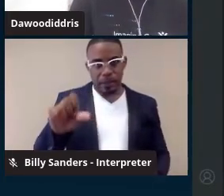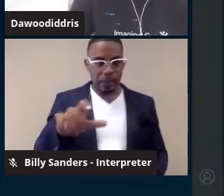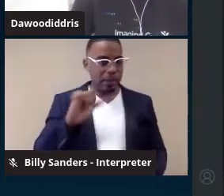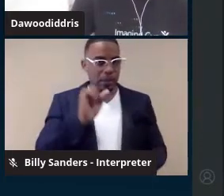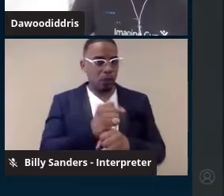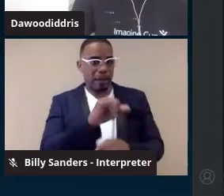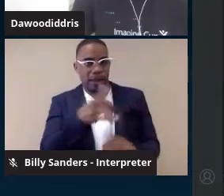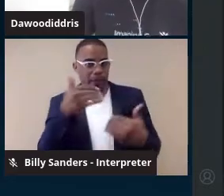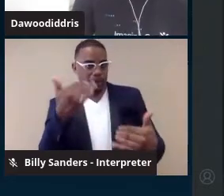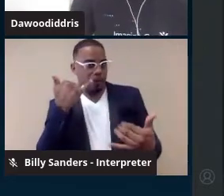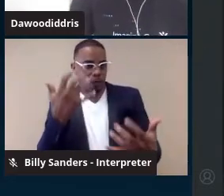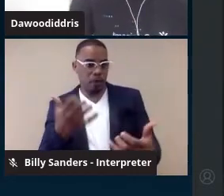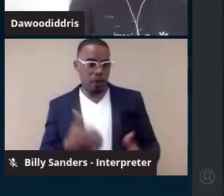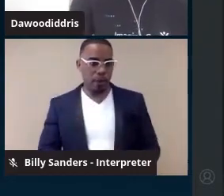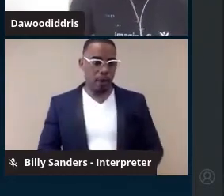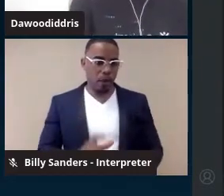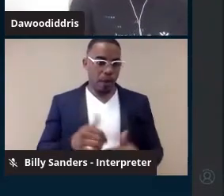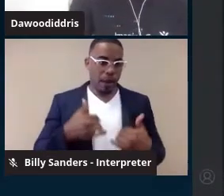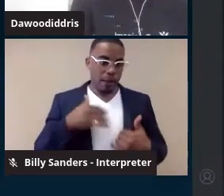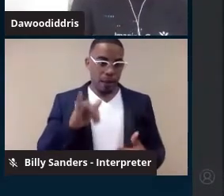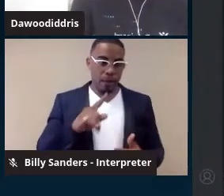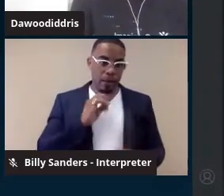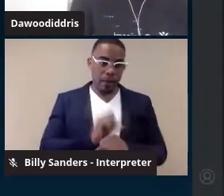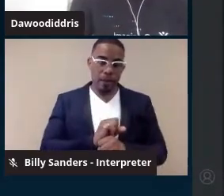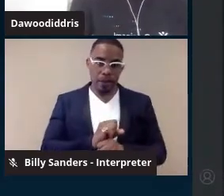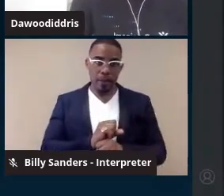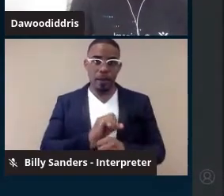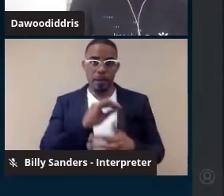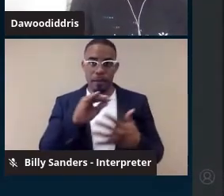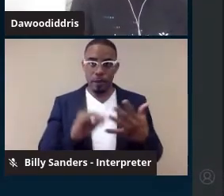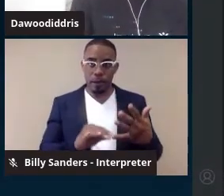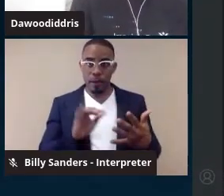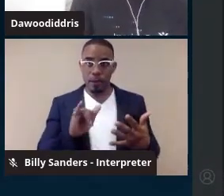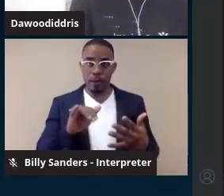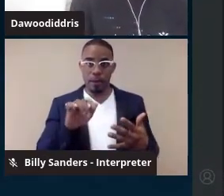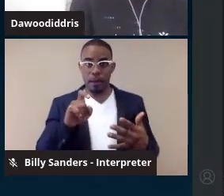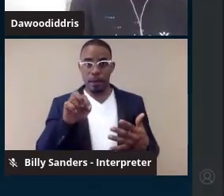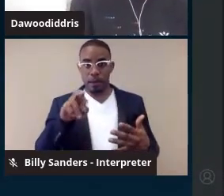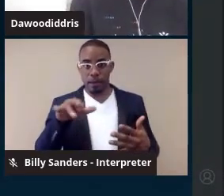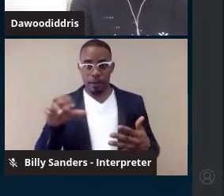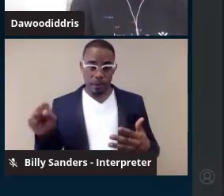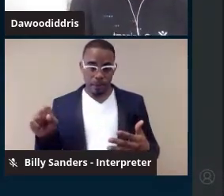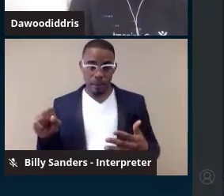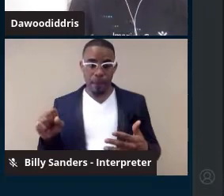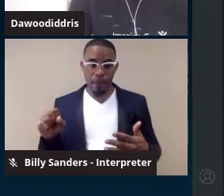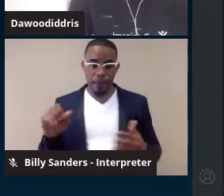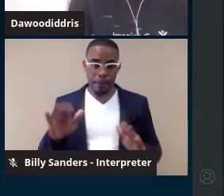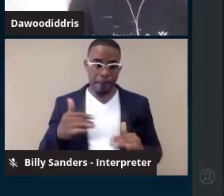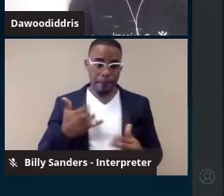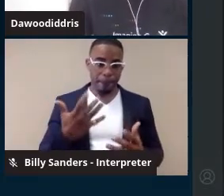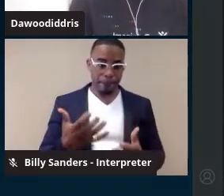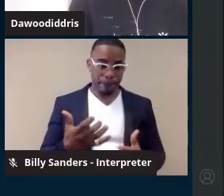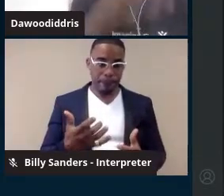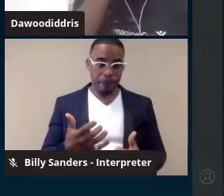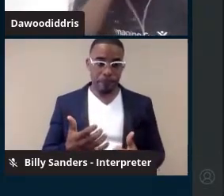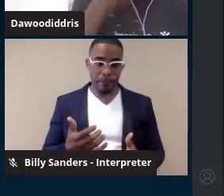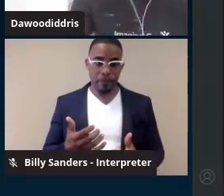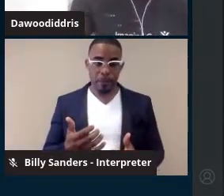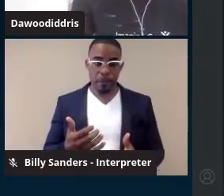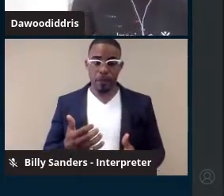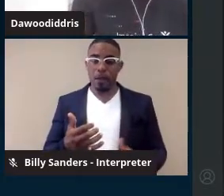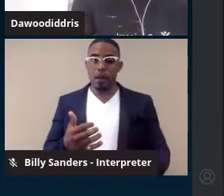that. Once I have that, I can then pull in, the Express package that I want. I can pull it